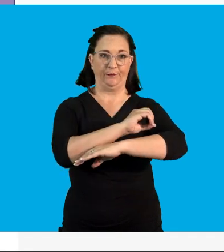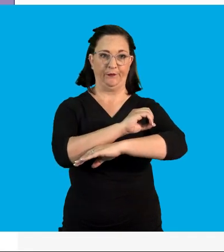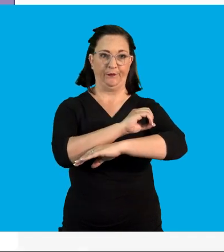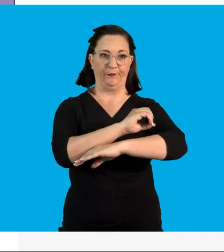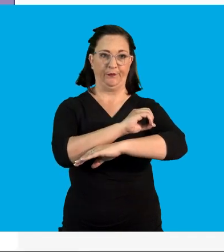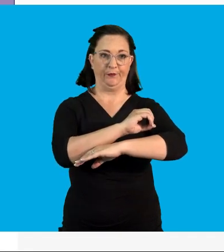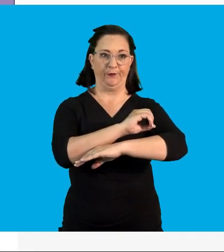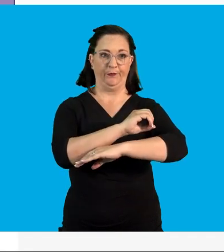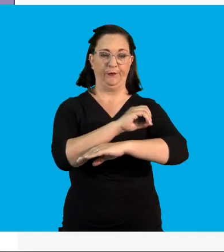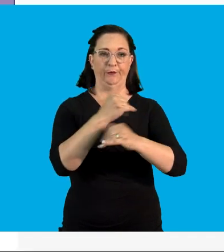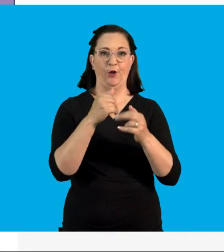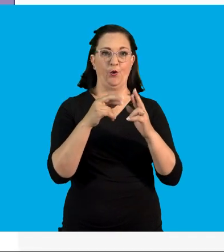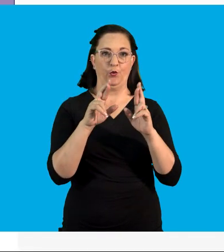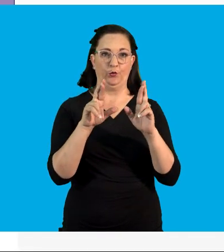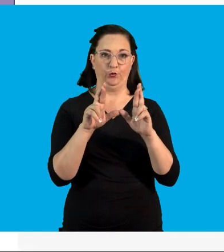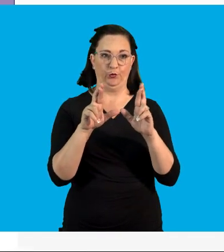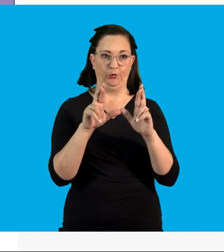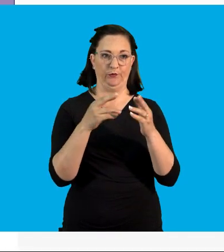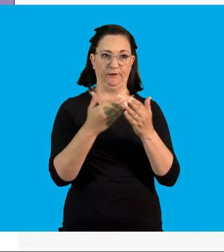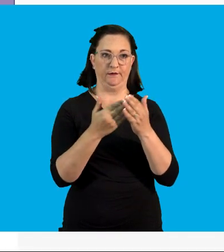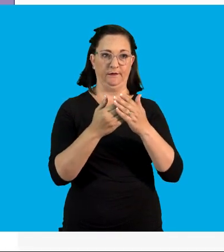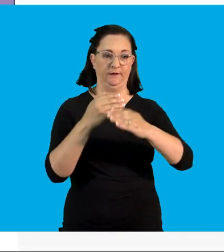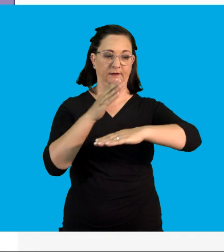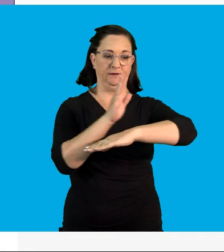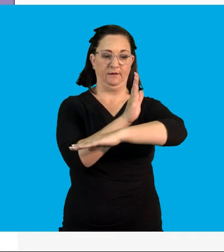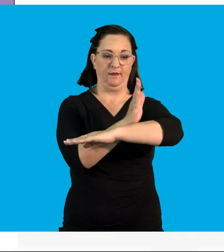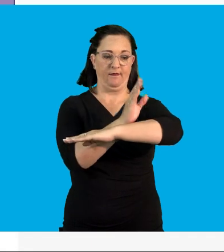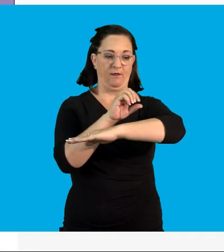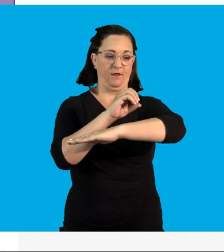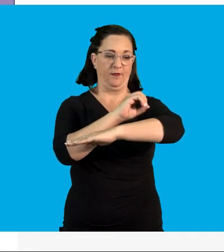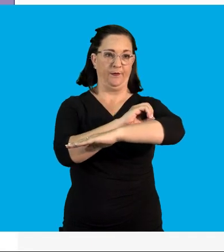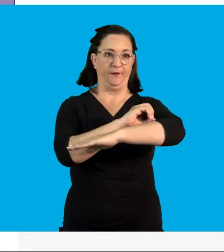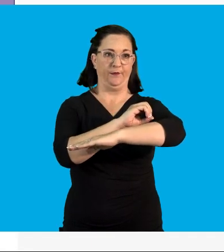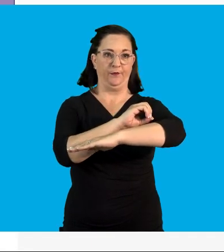Zero degrees. Let's turn the ruler over and measure that angle.